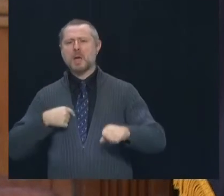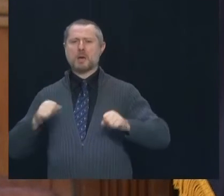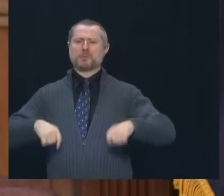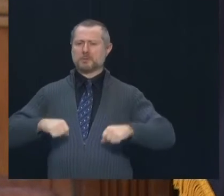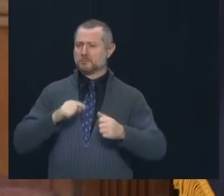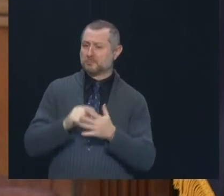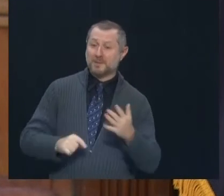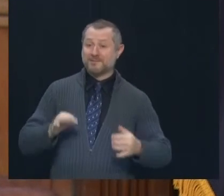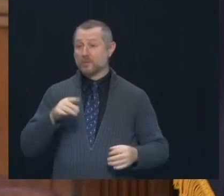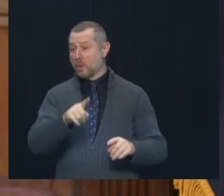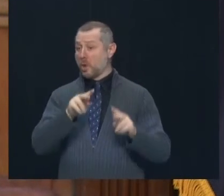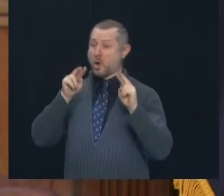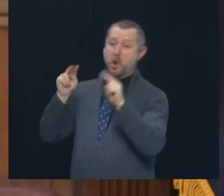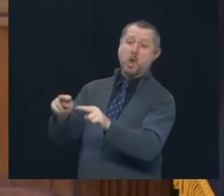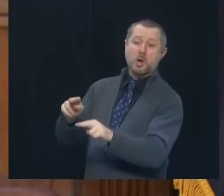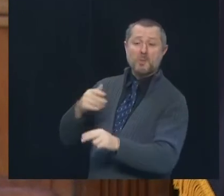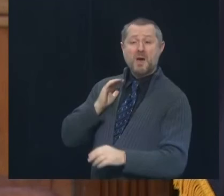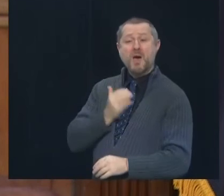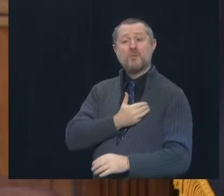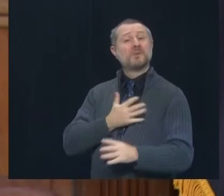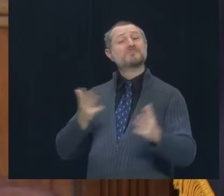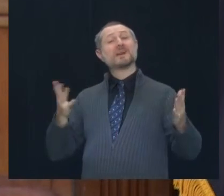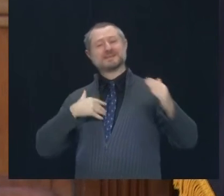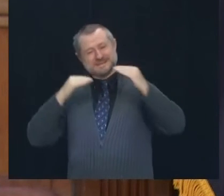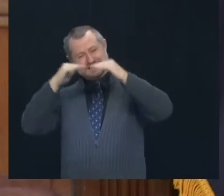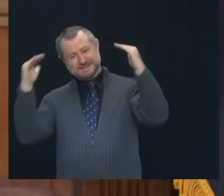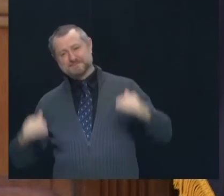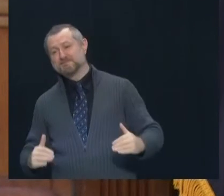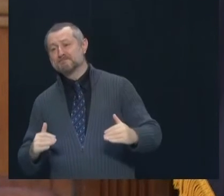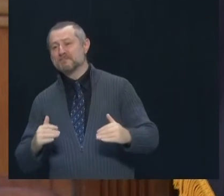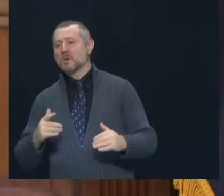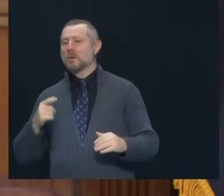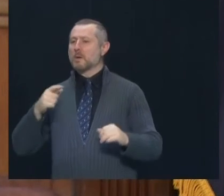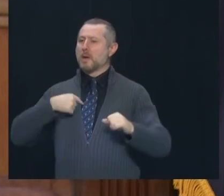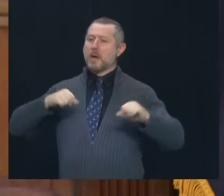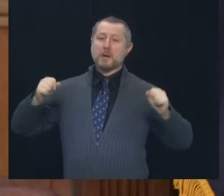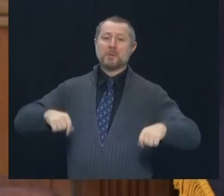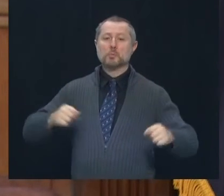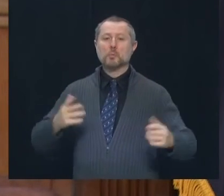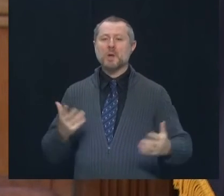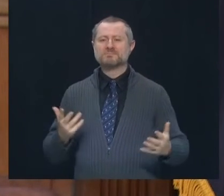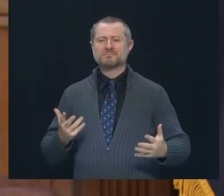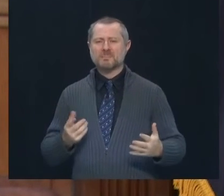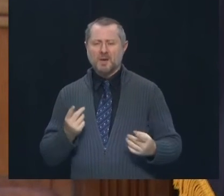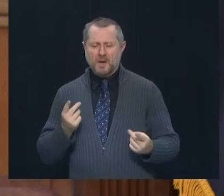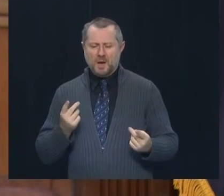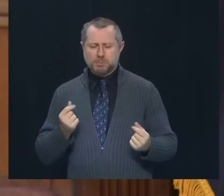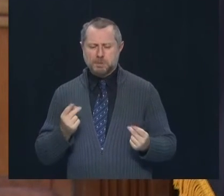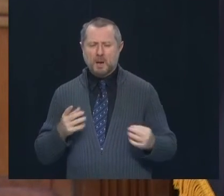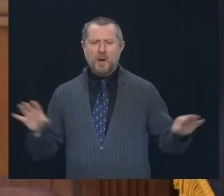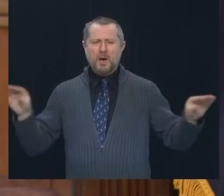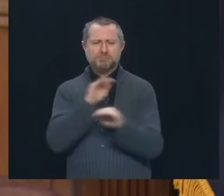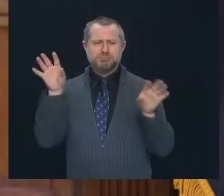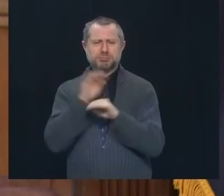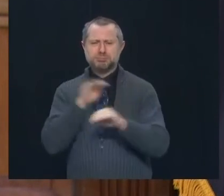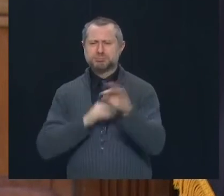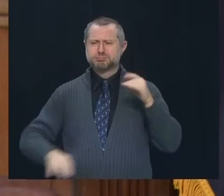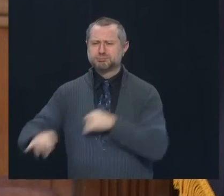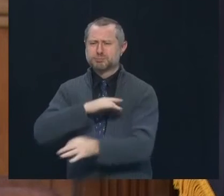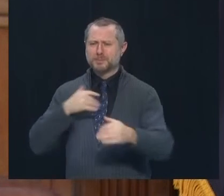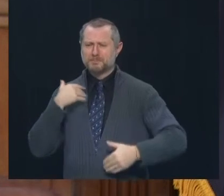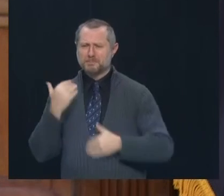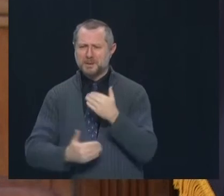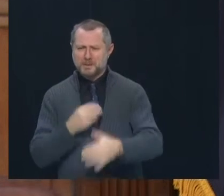at our apparatus and our ability to mobilize and our ability to work quickly